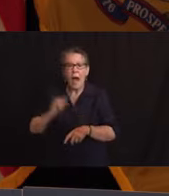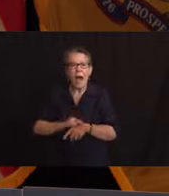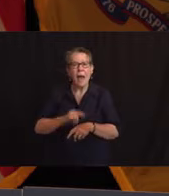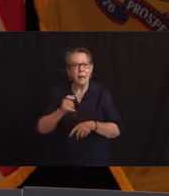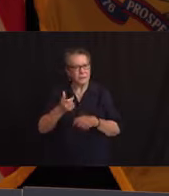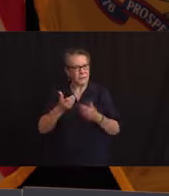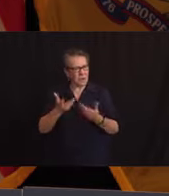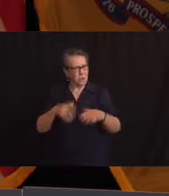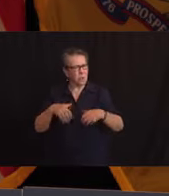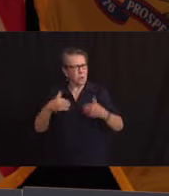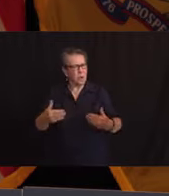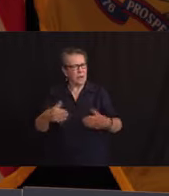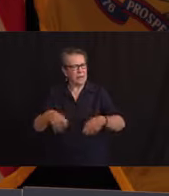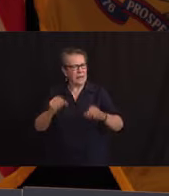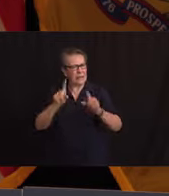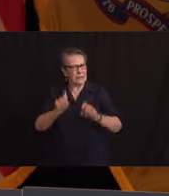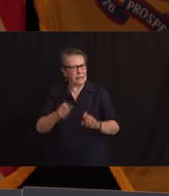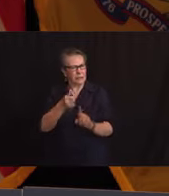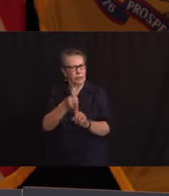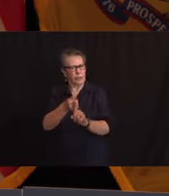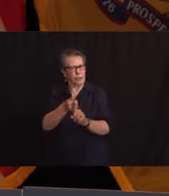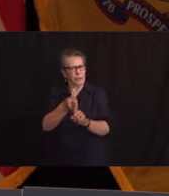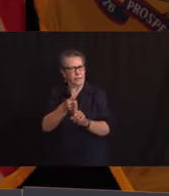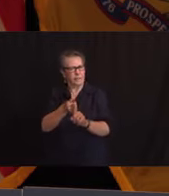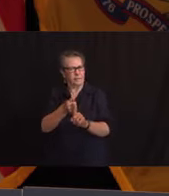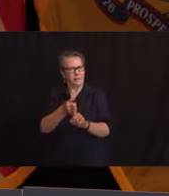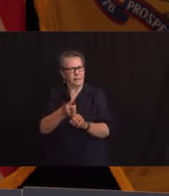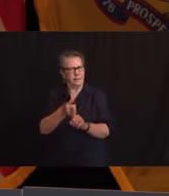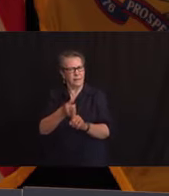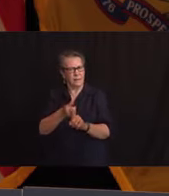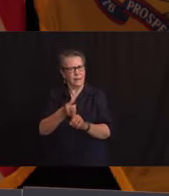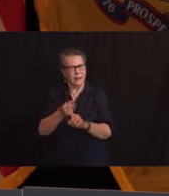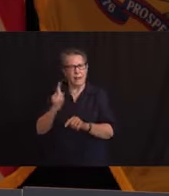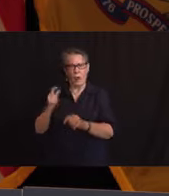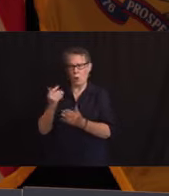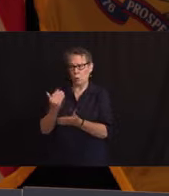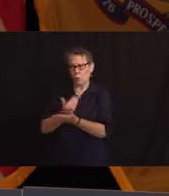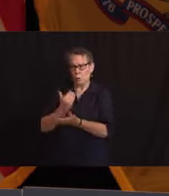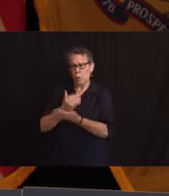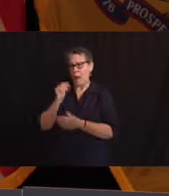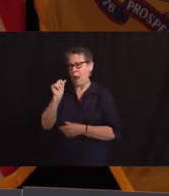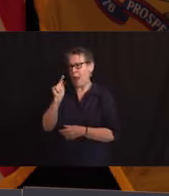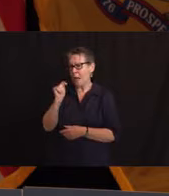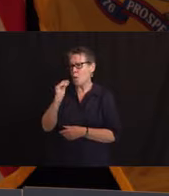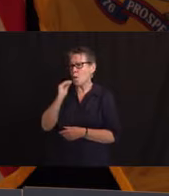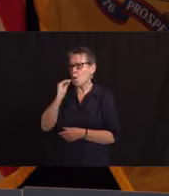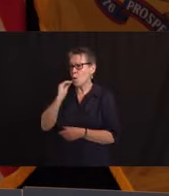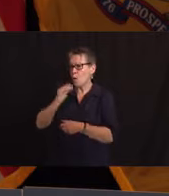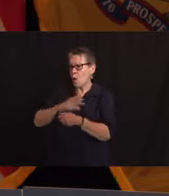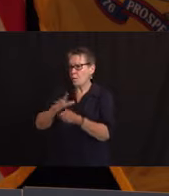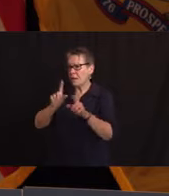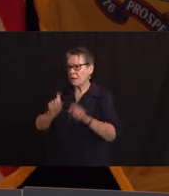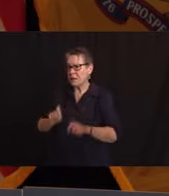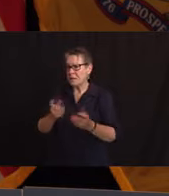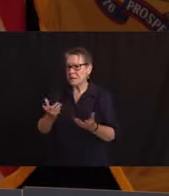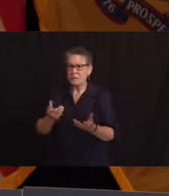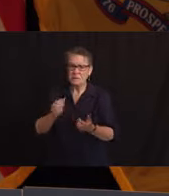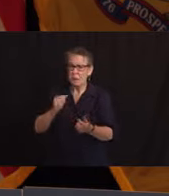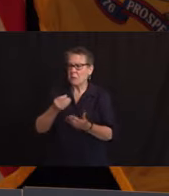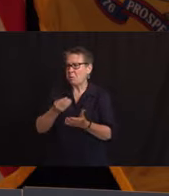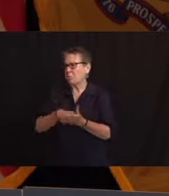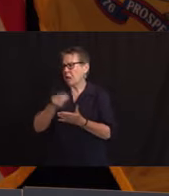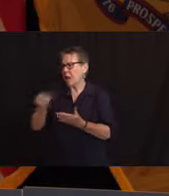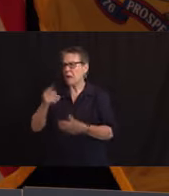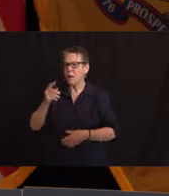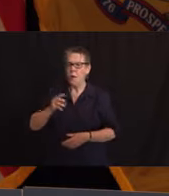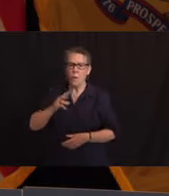tested. The newer at-home tests that you can now walk into a Walmart or CVS or